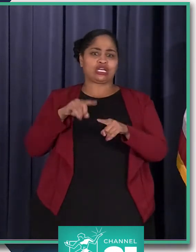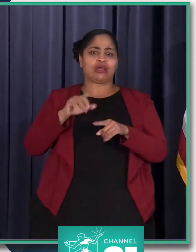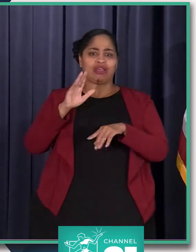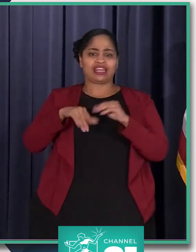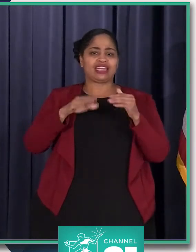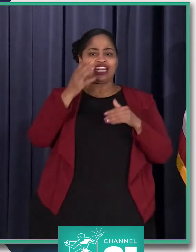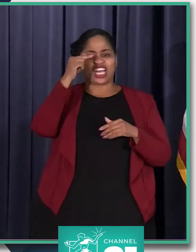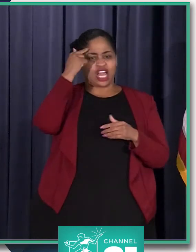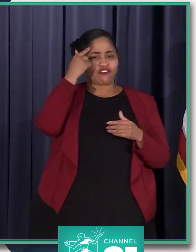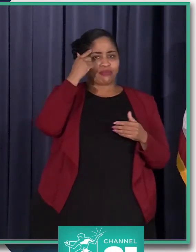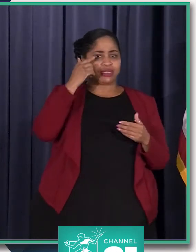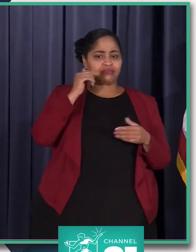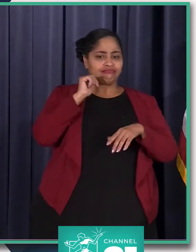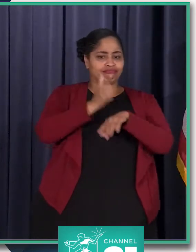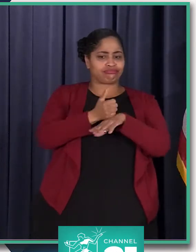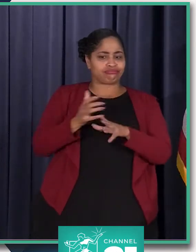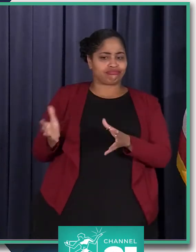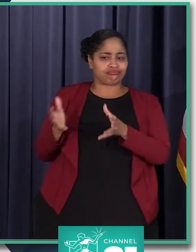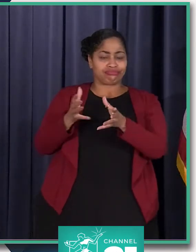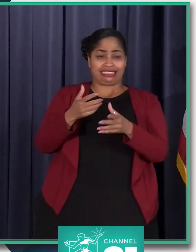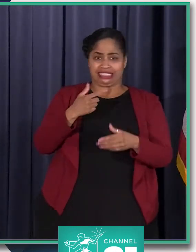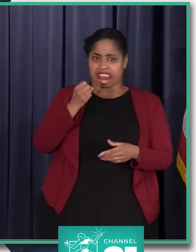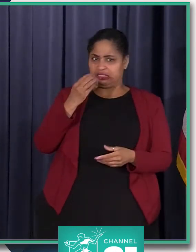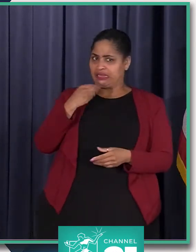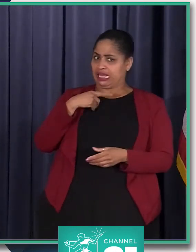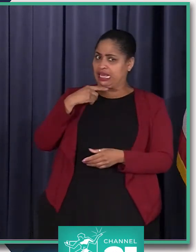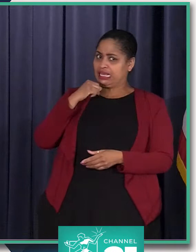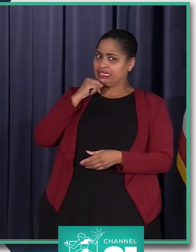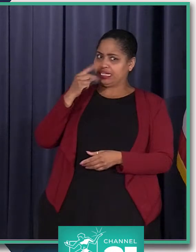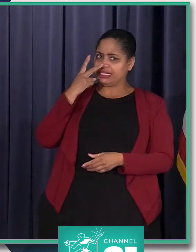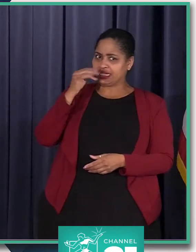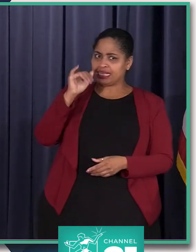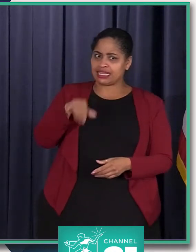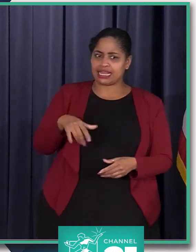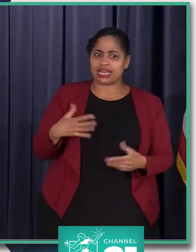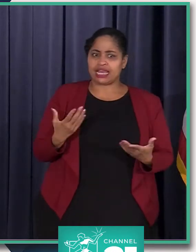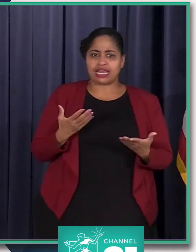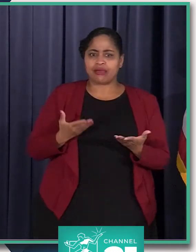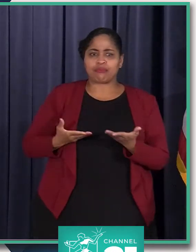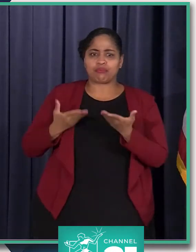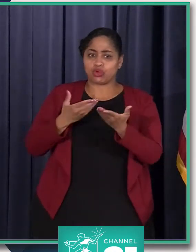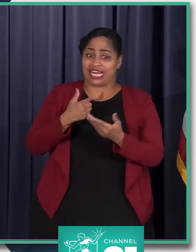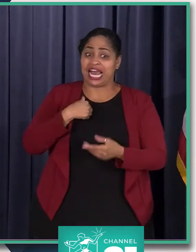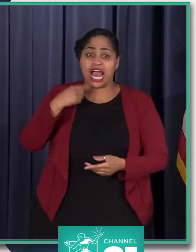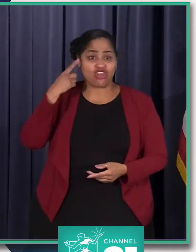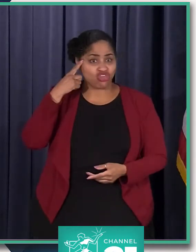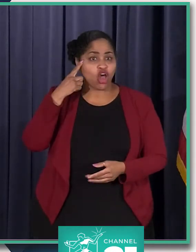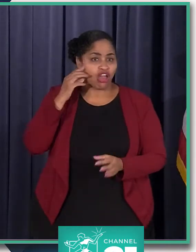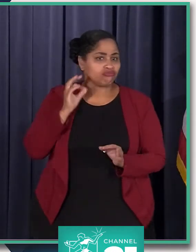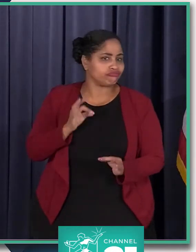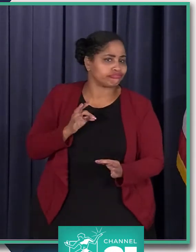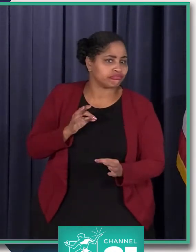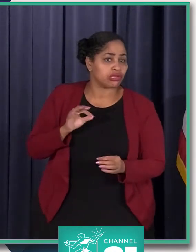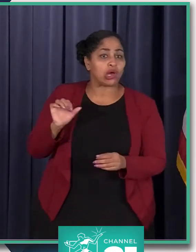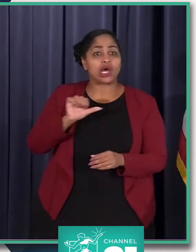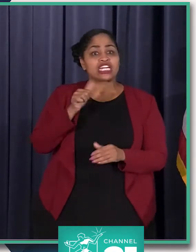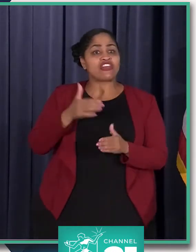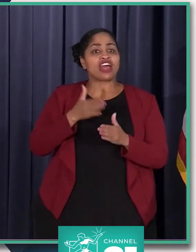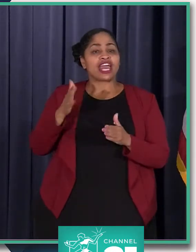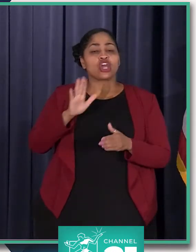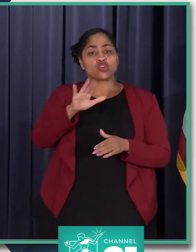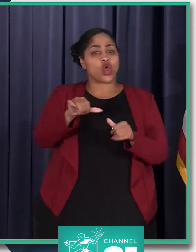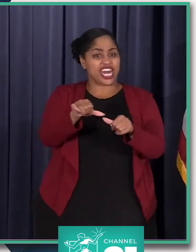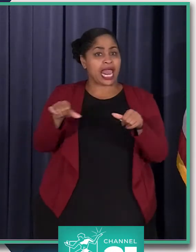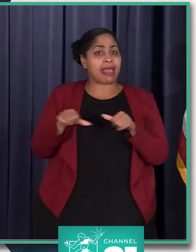So I did not see that as a proposal that I thought had merit. On the other hand, your